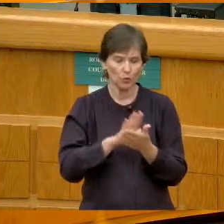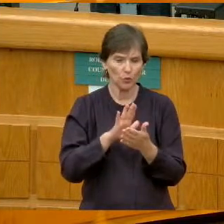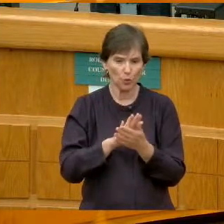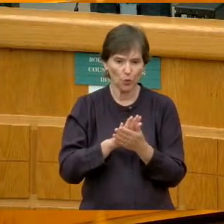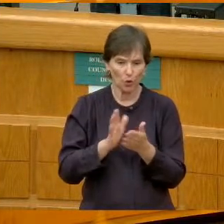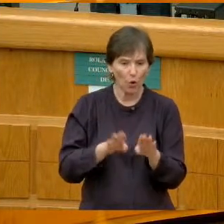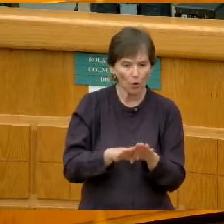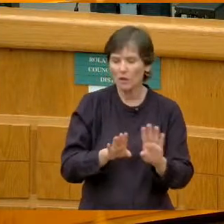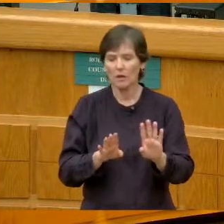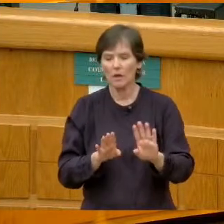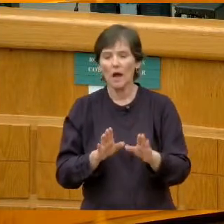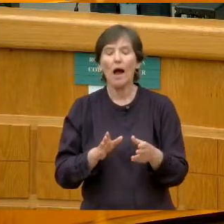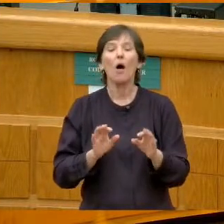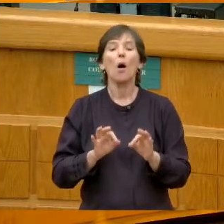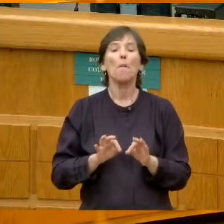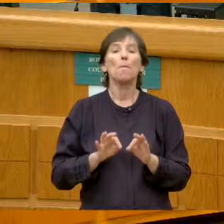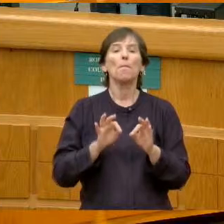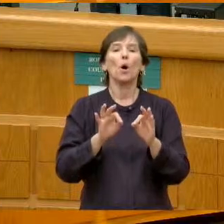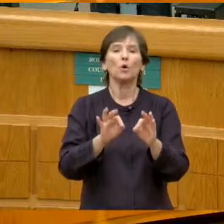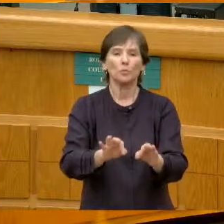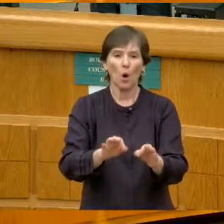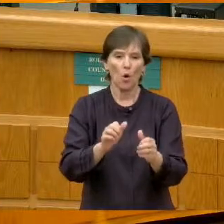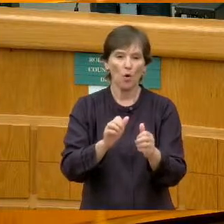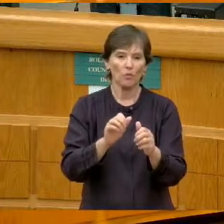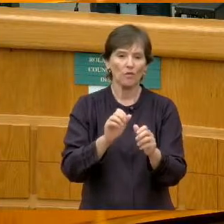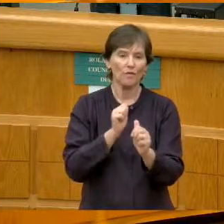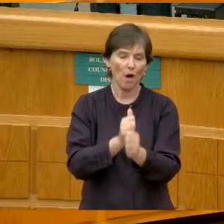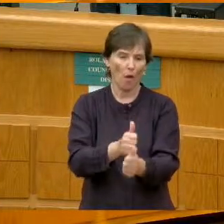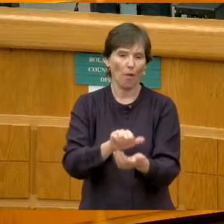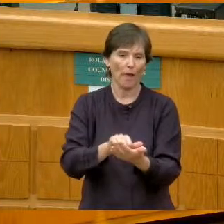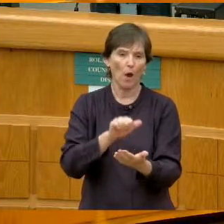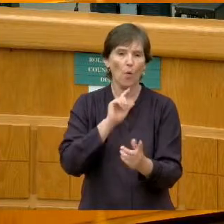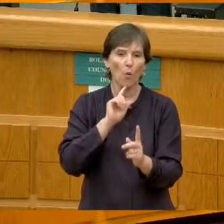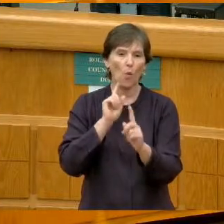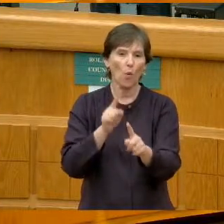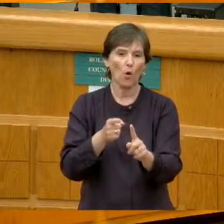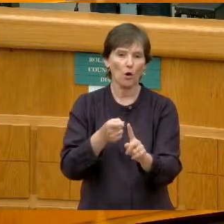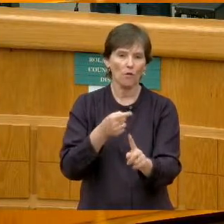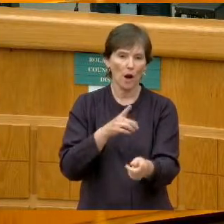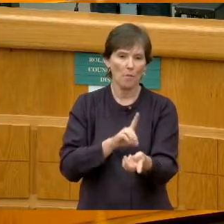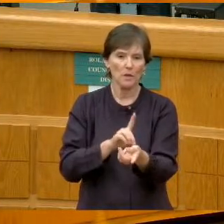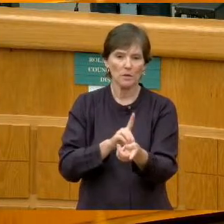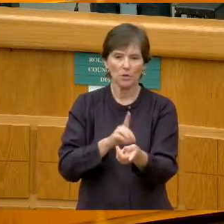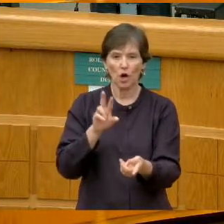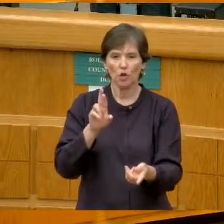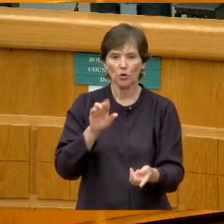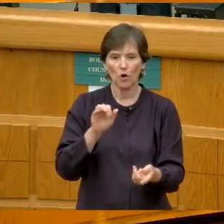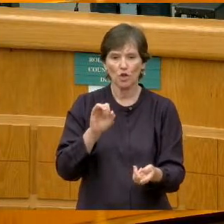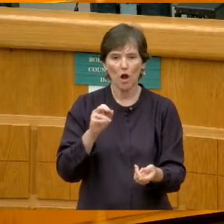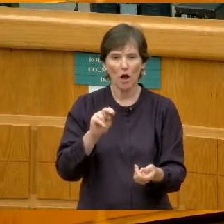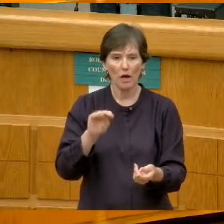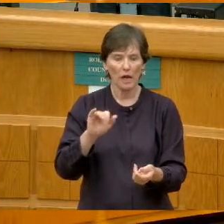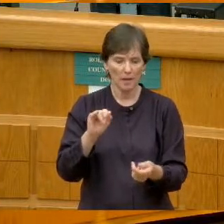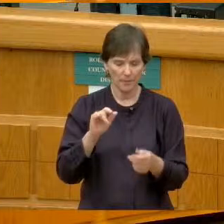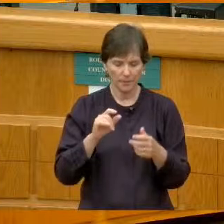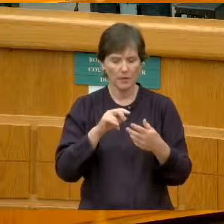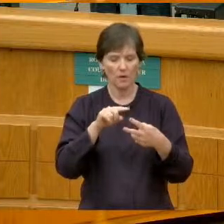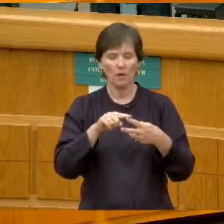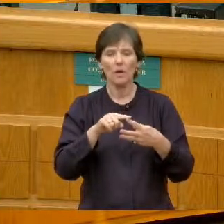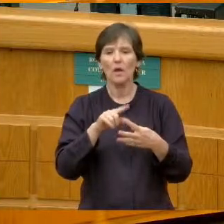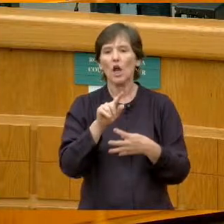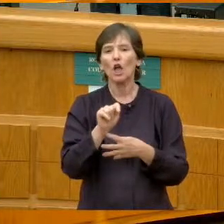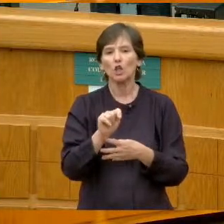order that Dr. Ramachandruni put into place. And so I'm going to read these off just one at a time. So